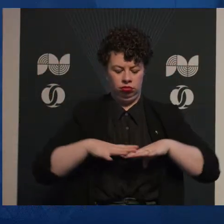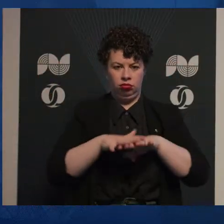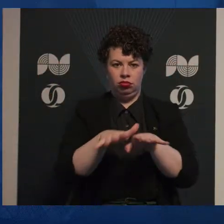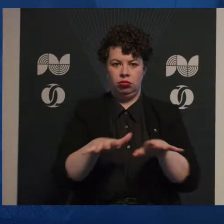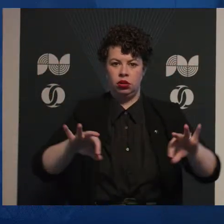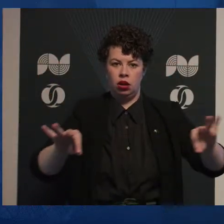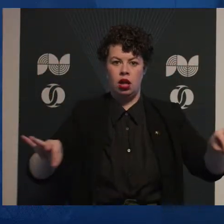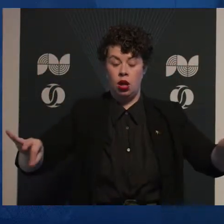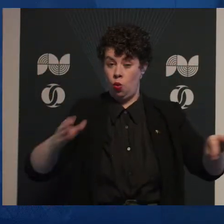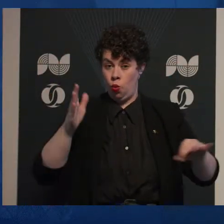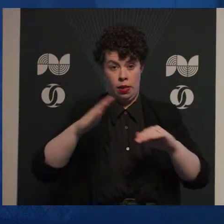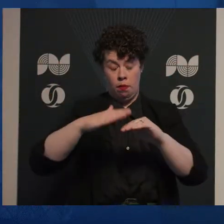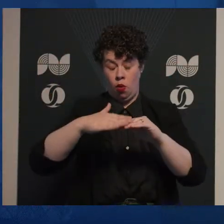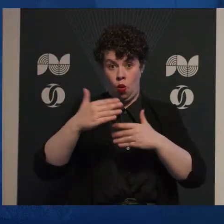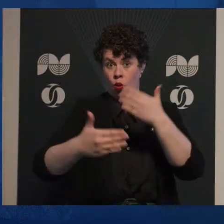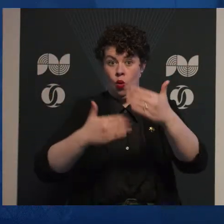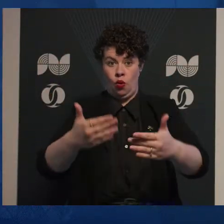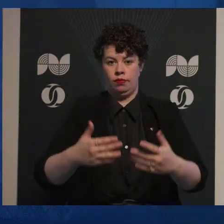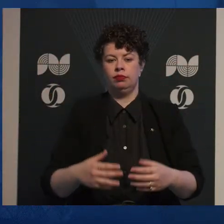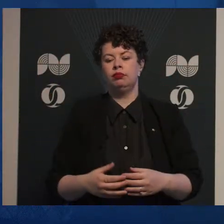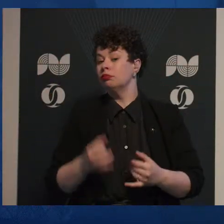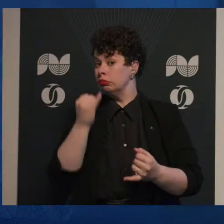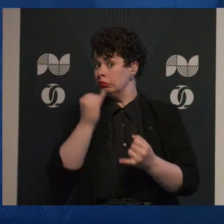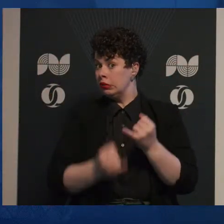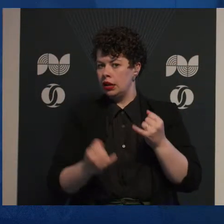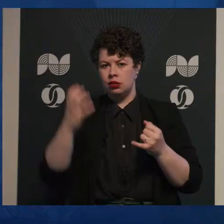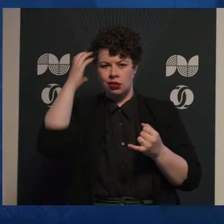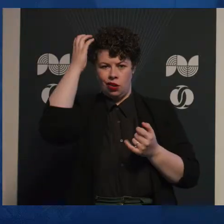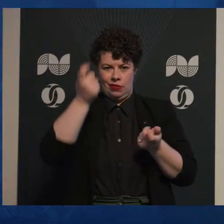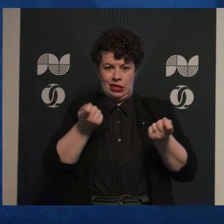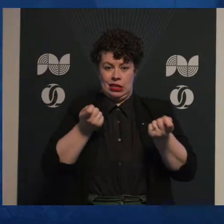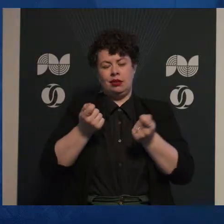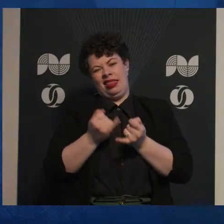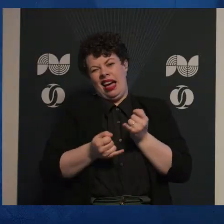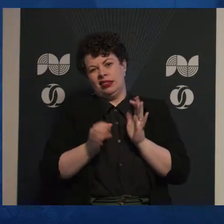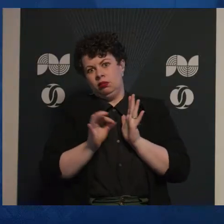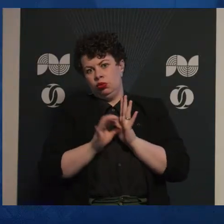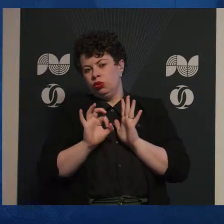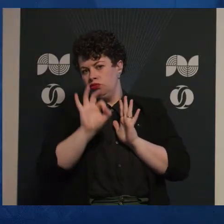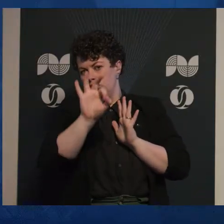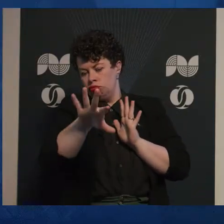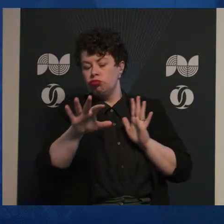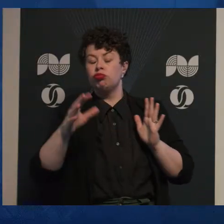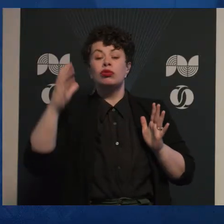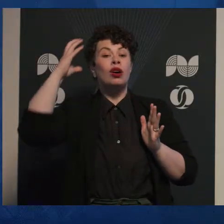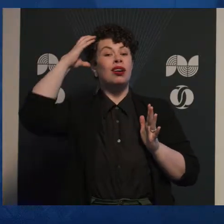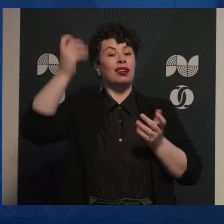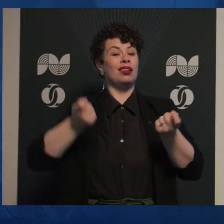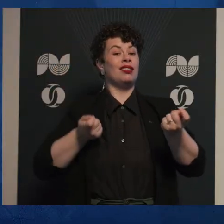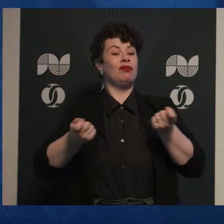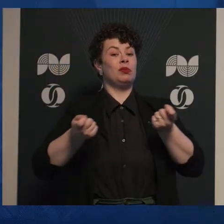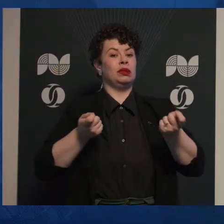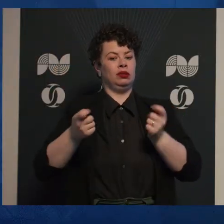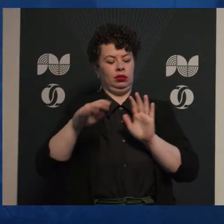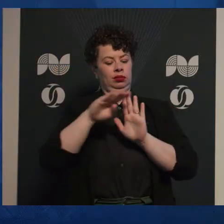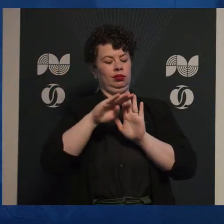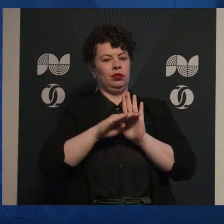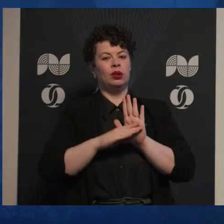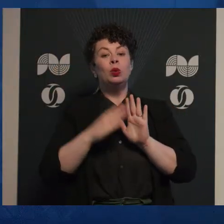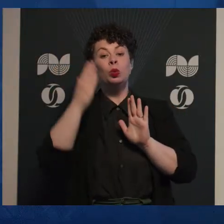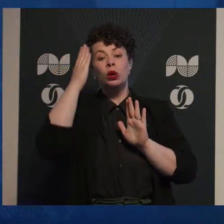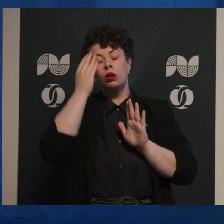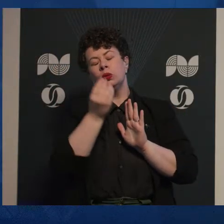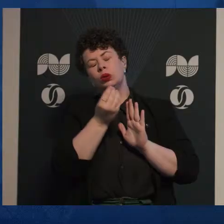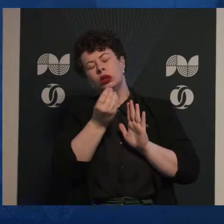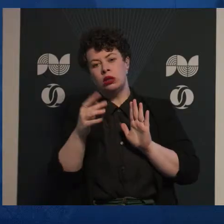coming soon more. And finally, governance for delivery. My last point is that we are aware that sound